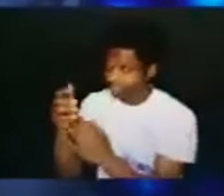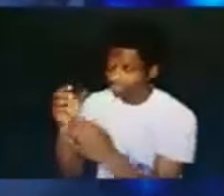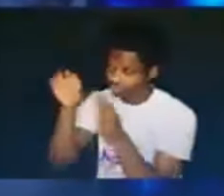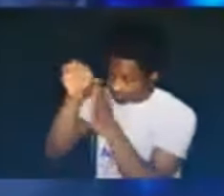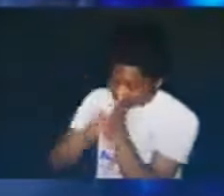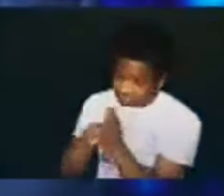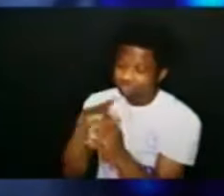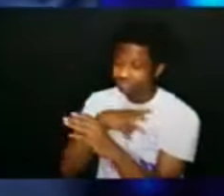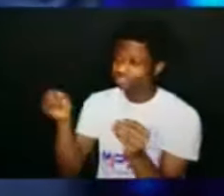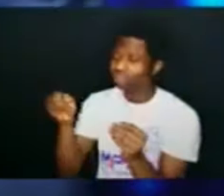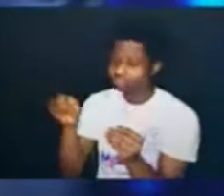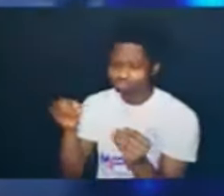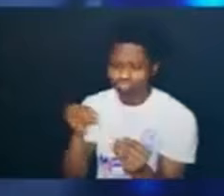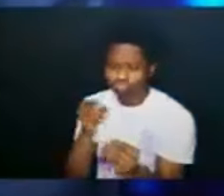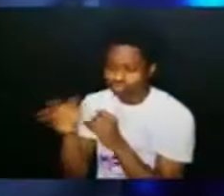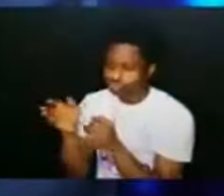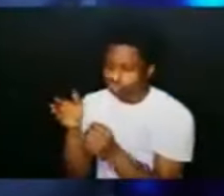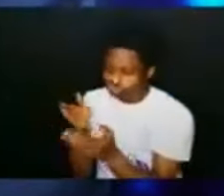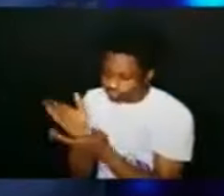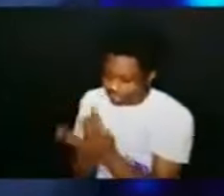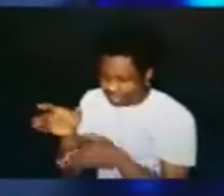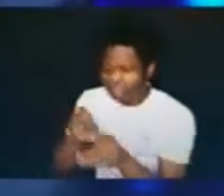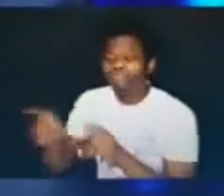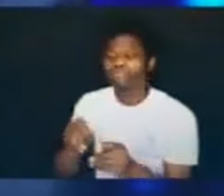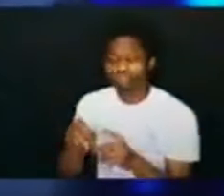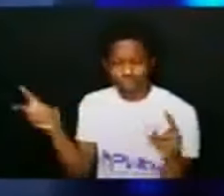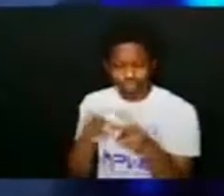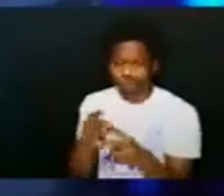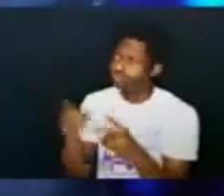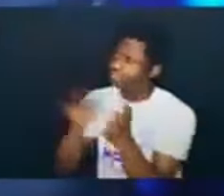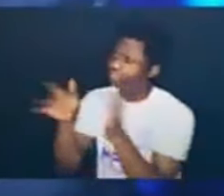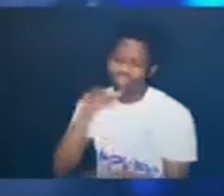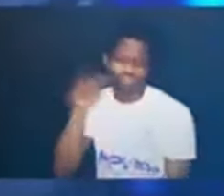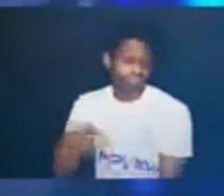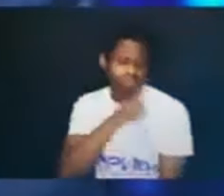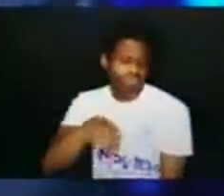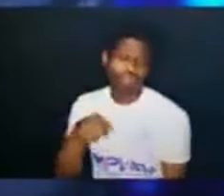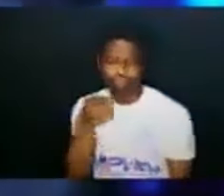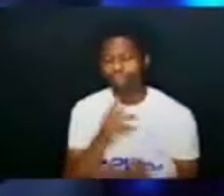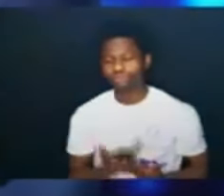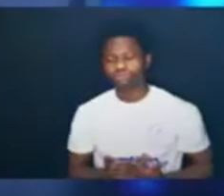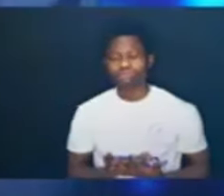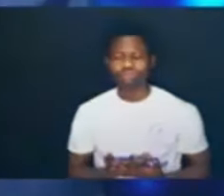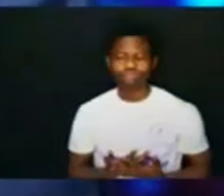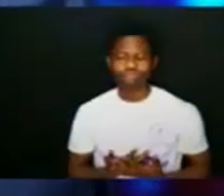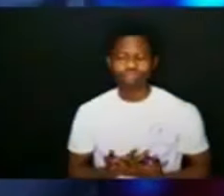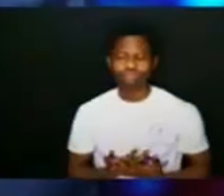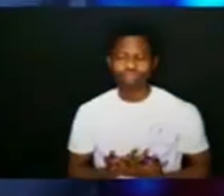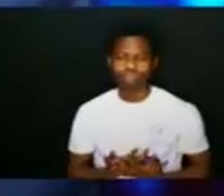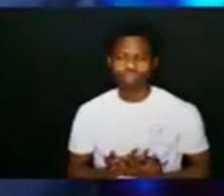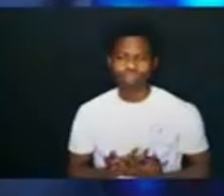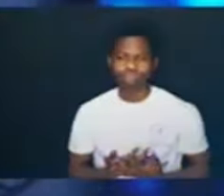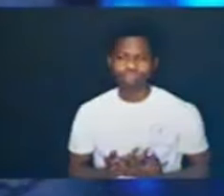not condemn you. Yeah, Yohane echira wahane se, isan se udi na shedie so, na uye die so ne nintino, kwa suwa ama wa ye ye